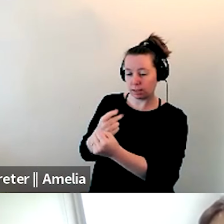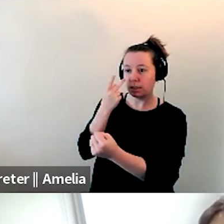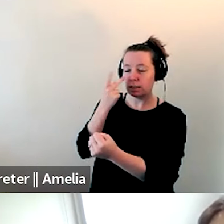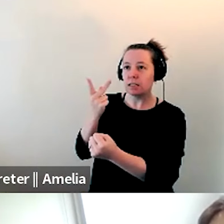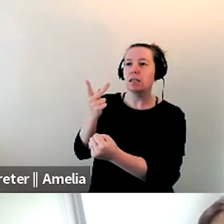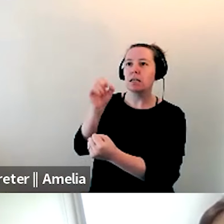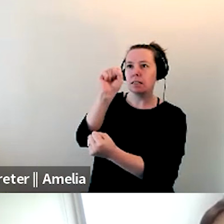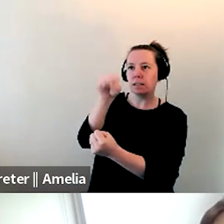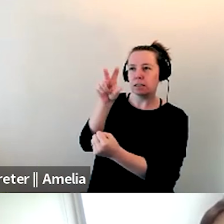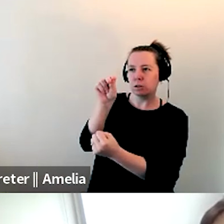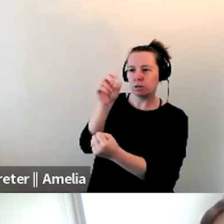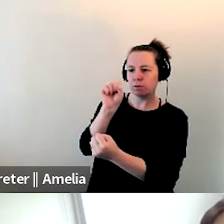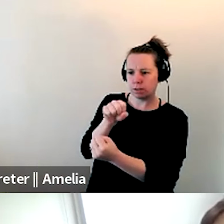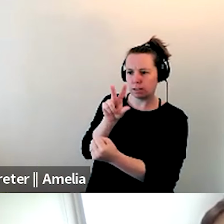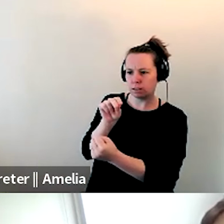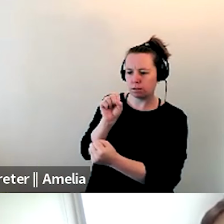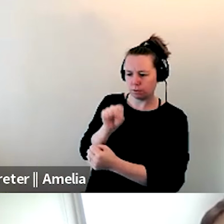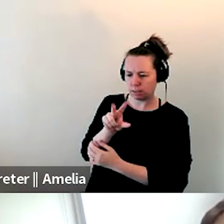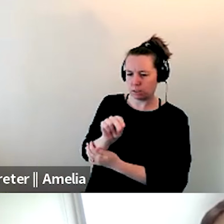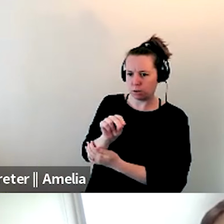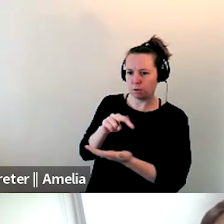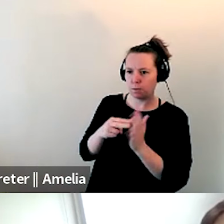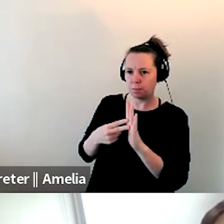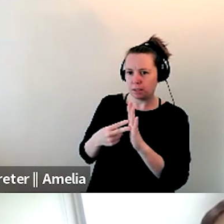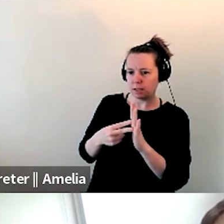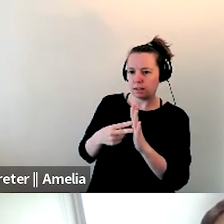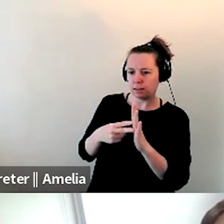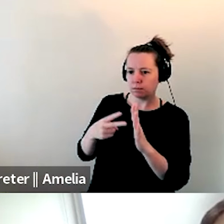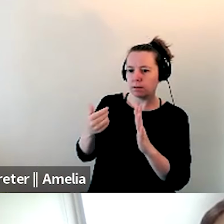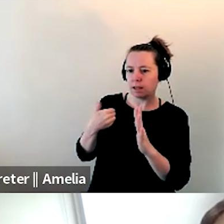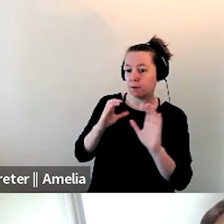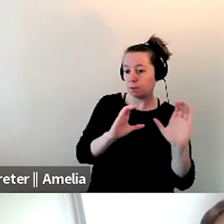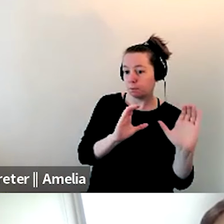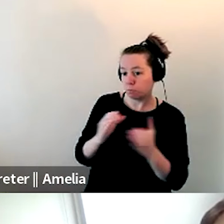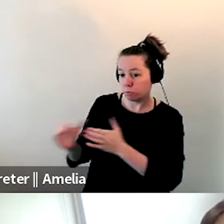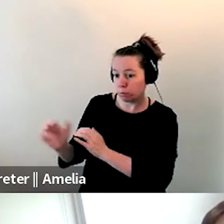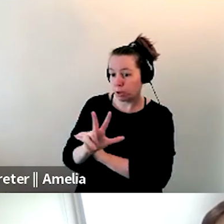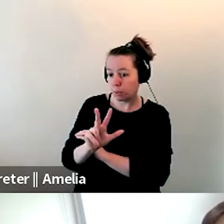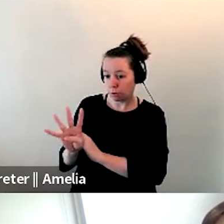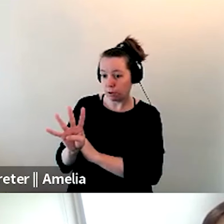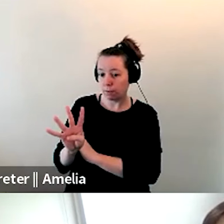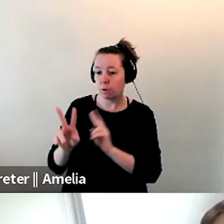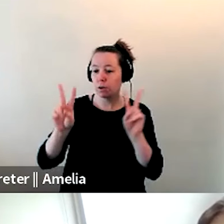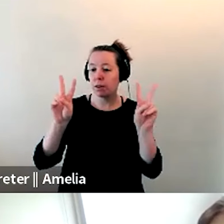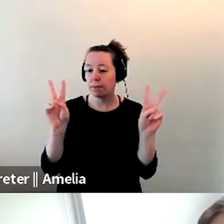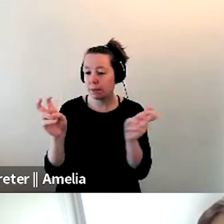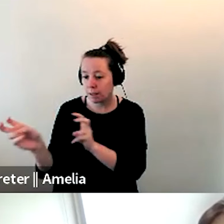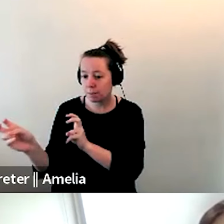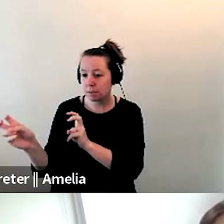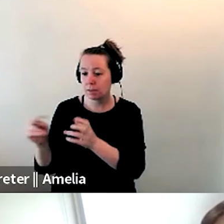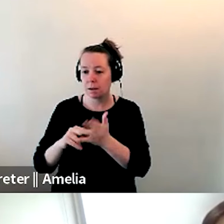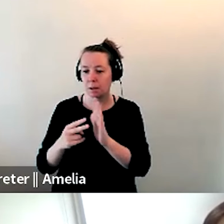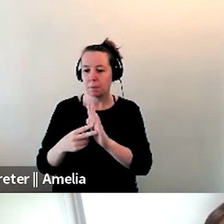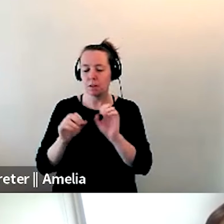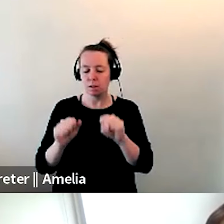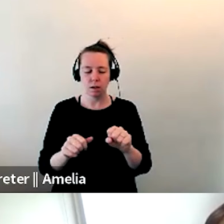and then your report is broken down into themes. There are 34 themes, and it kind of gives you language to use as